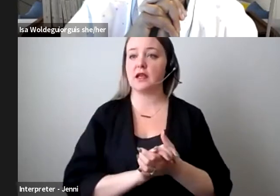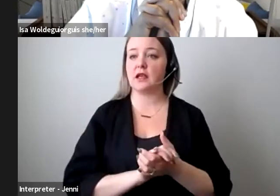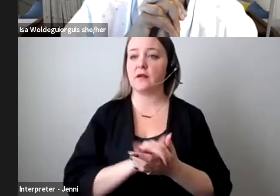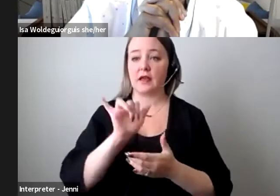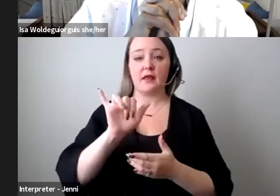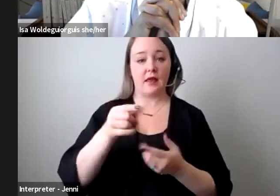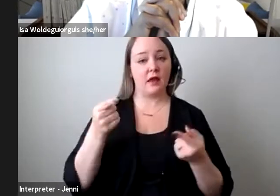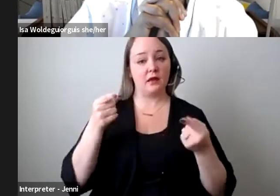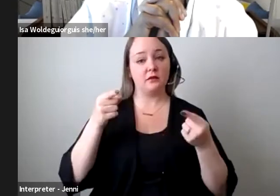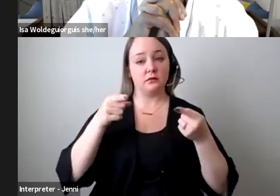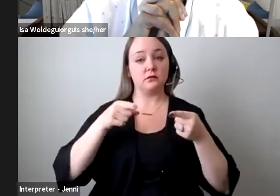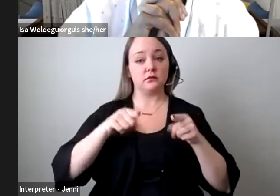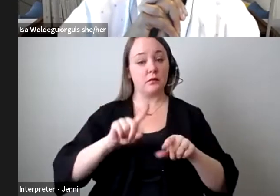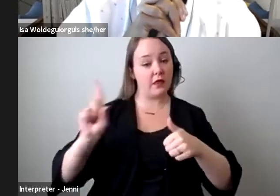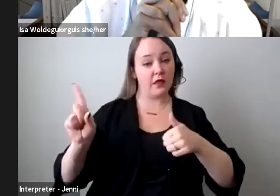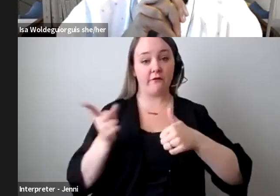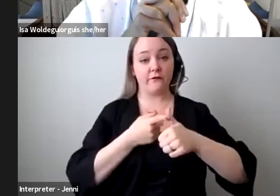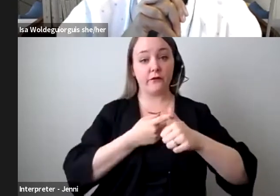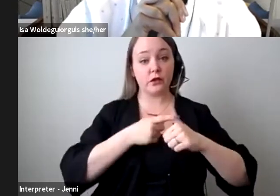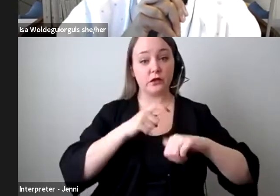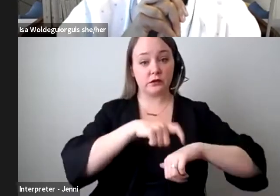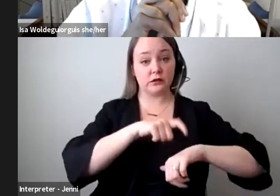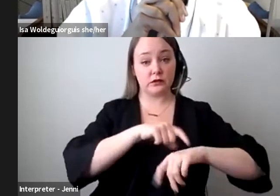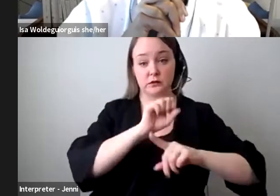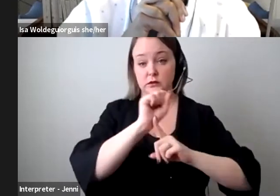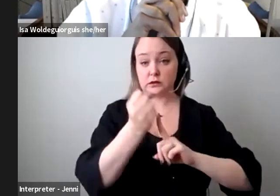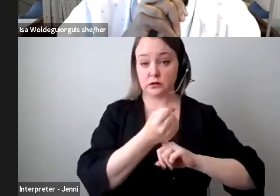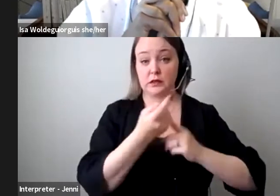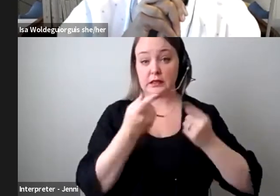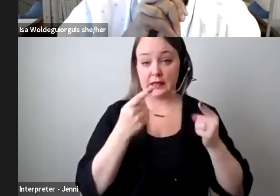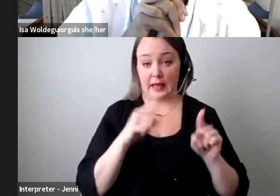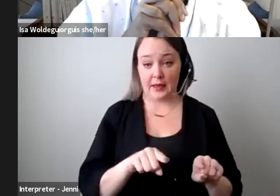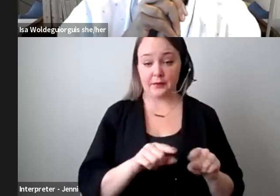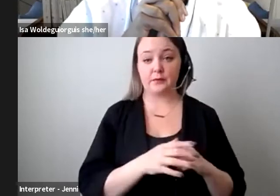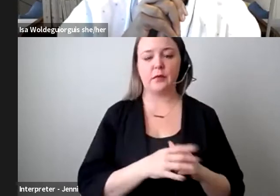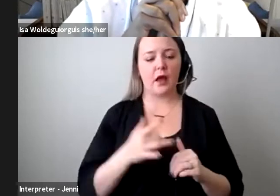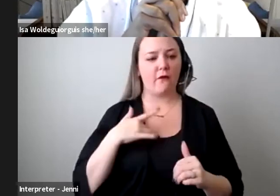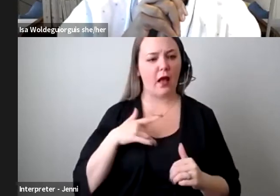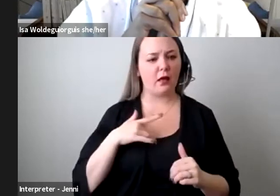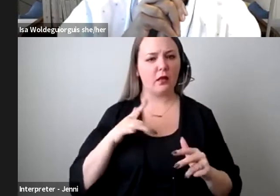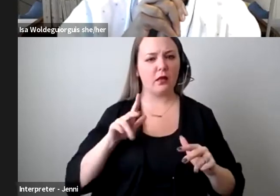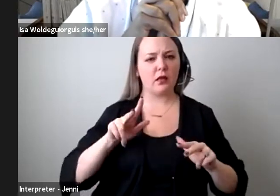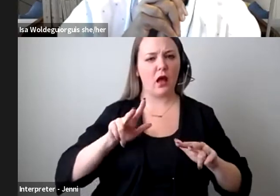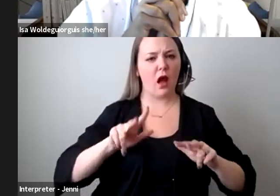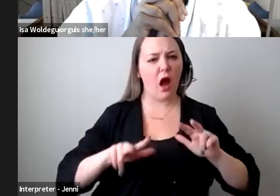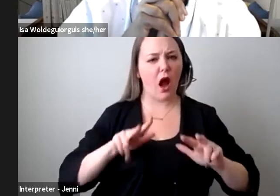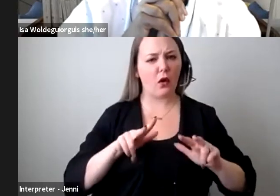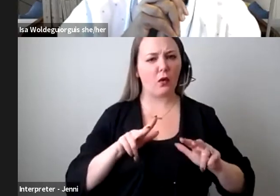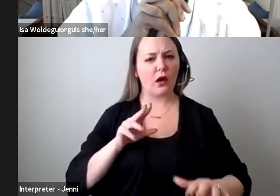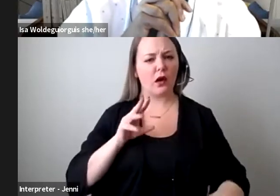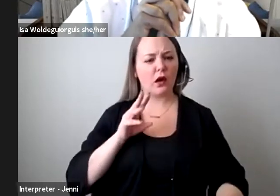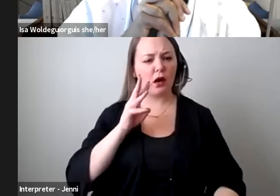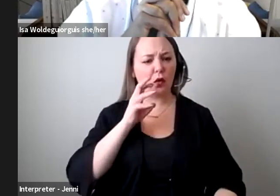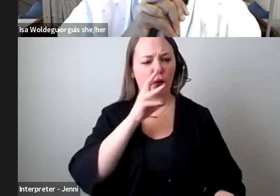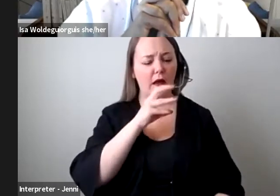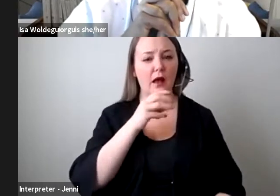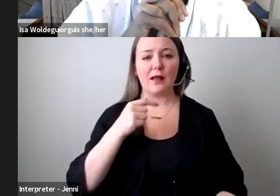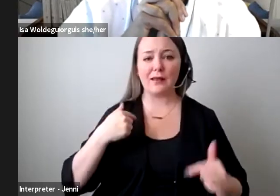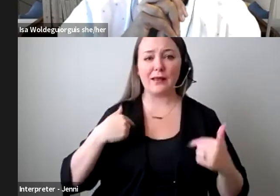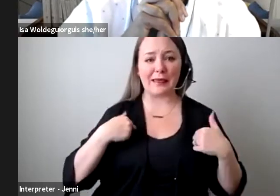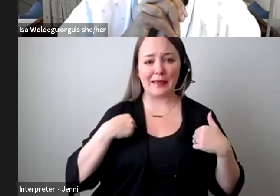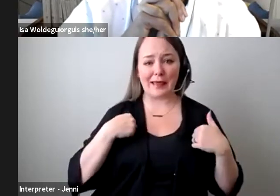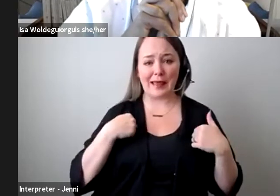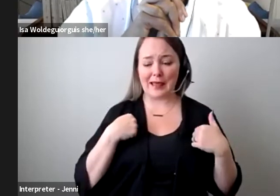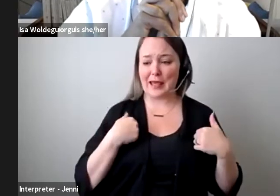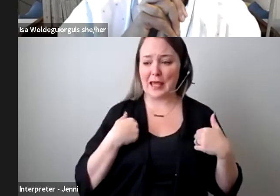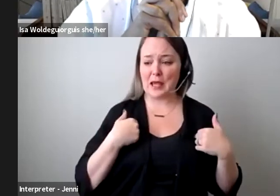moments, like my first incident with him, it was very awkward and weird because once again, I was birthing a child and